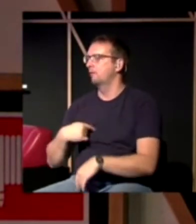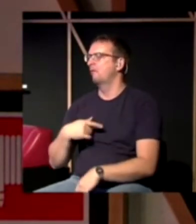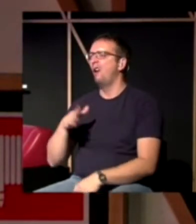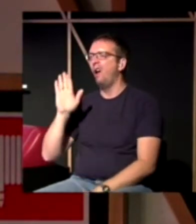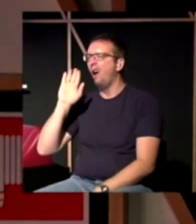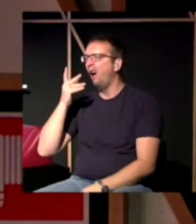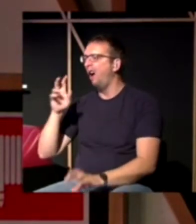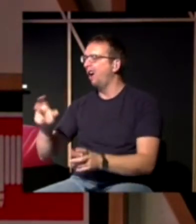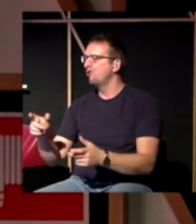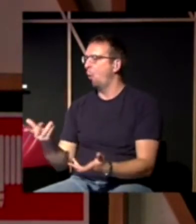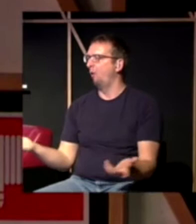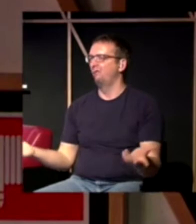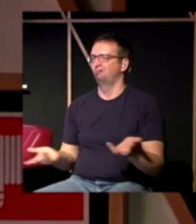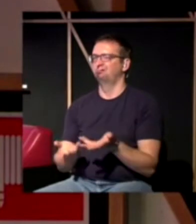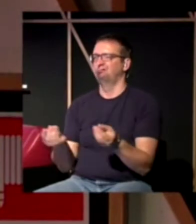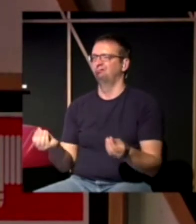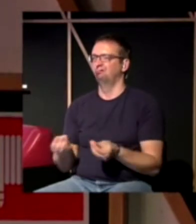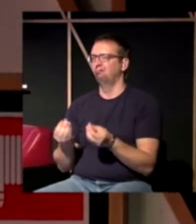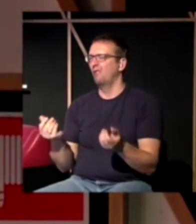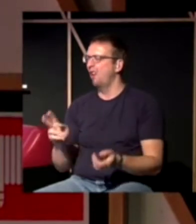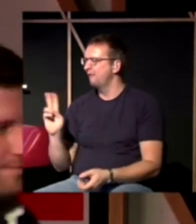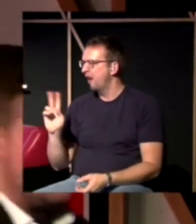trying to follow the ball?